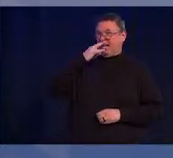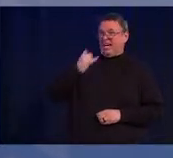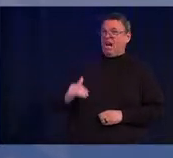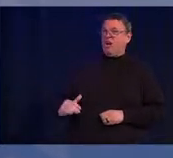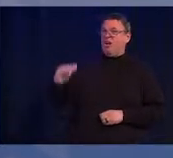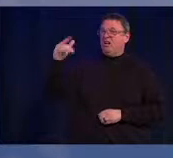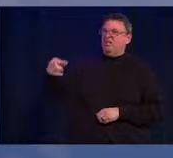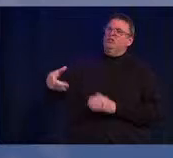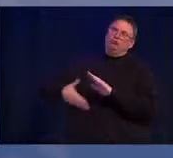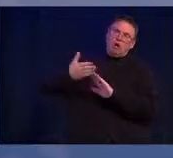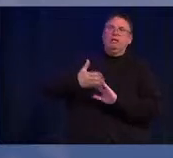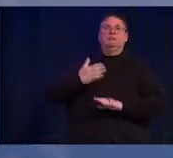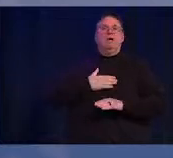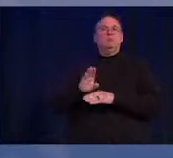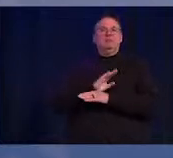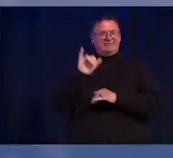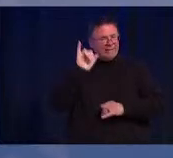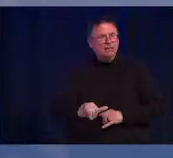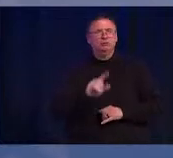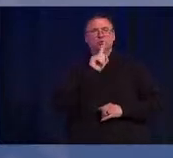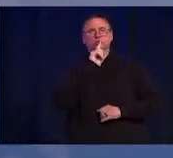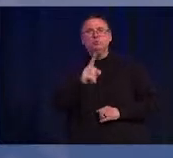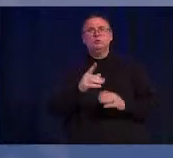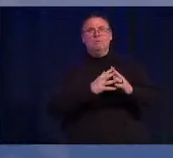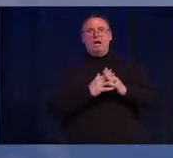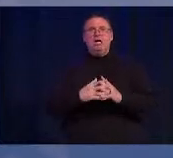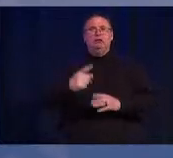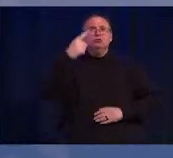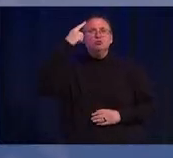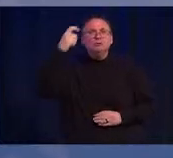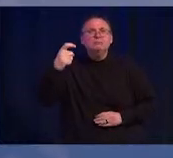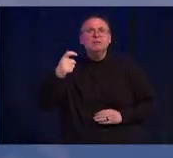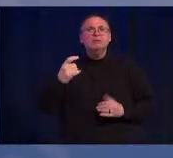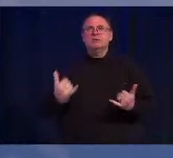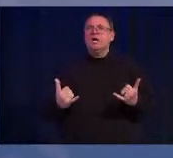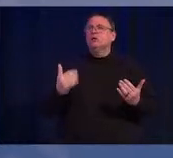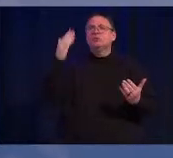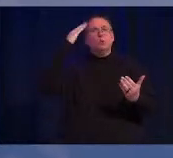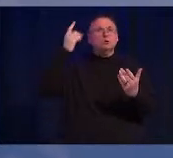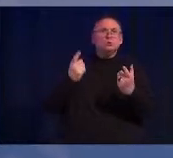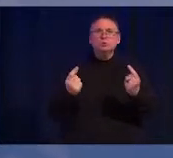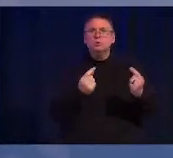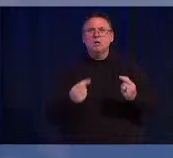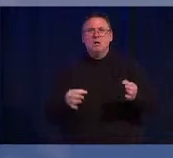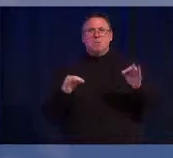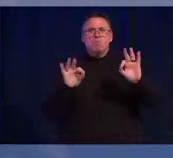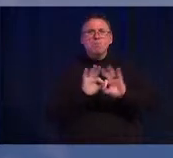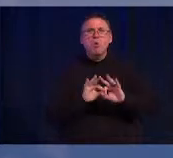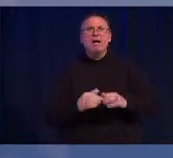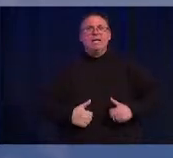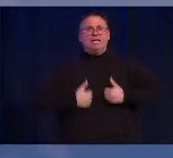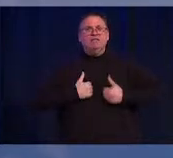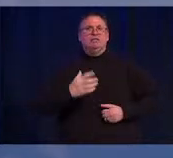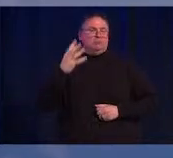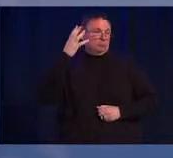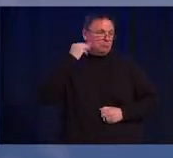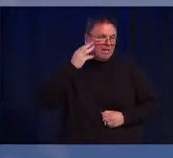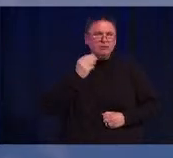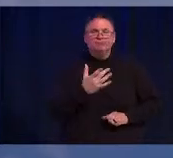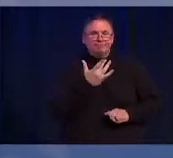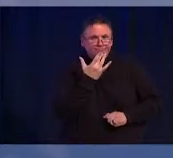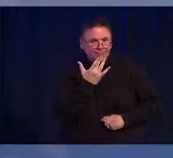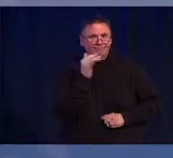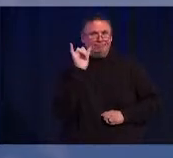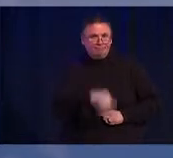American dream. If you're really going to have an idea of what to do, I think it's important that you've lived through it. I've signed the front side